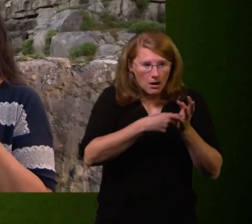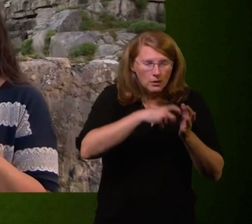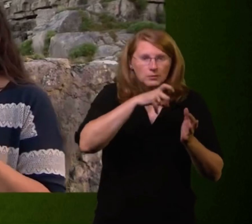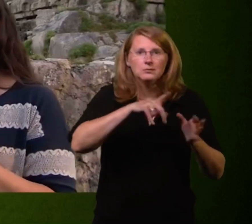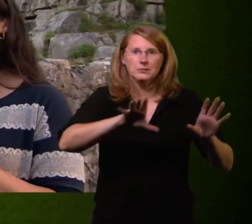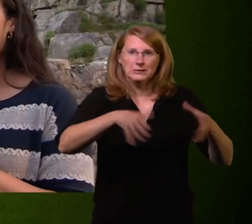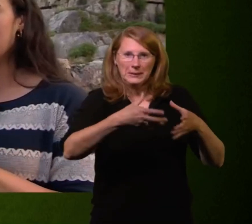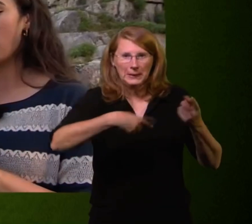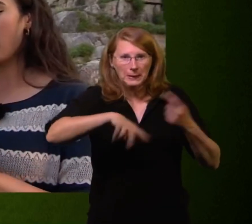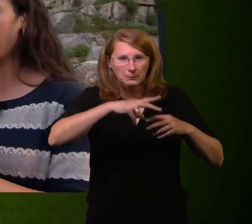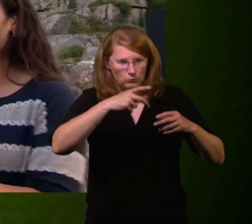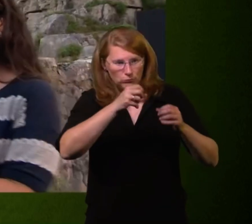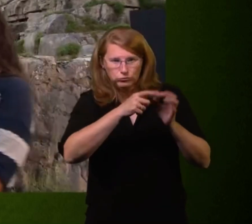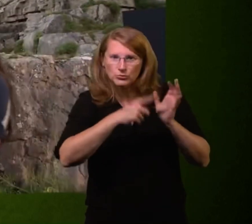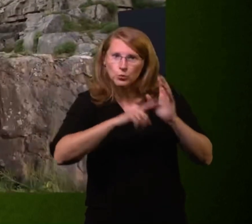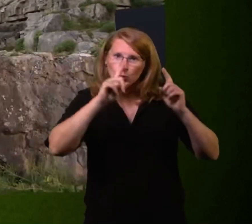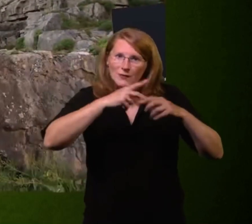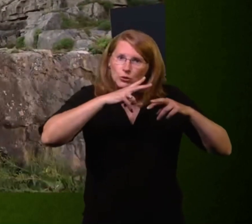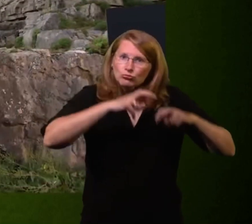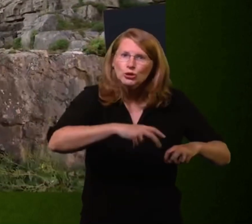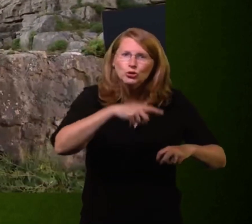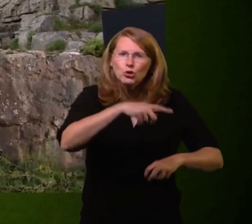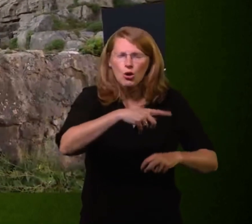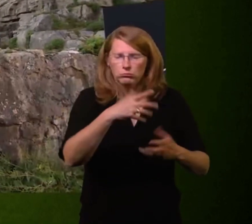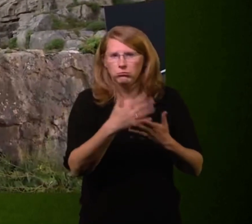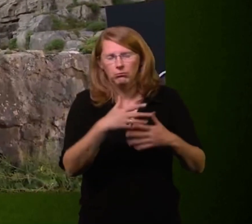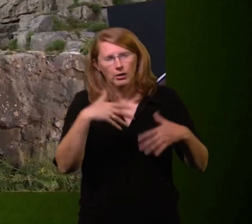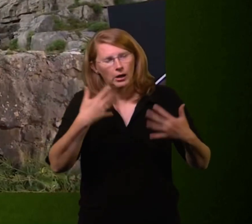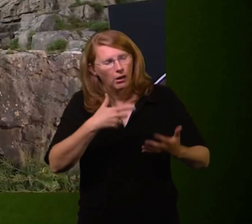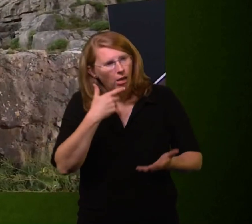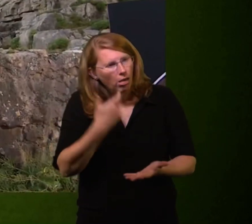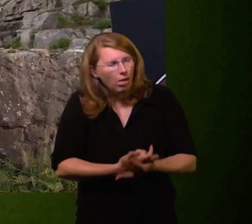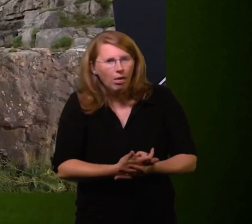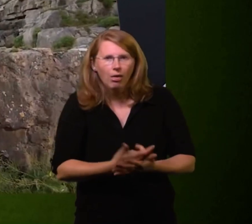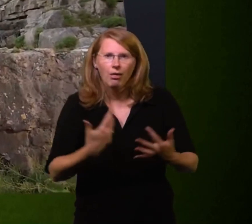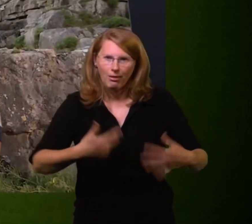well. So amazing science by Mark and the team at Bristol University, really mind-blowing stuff.